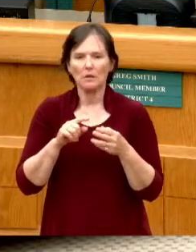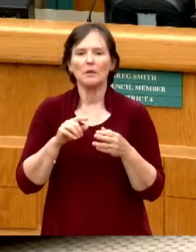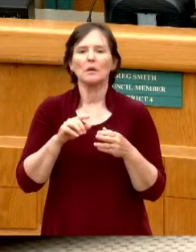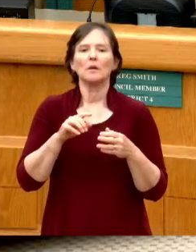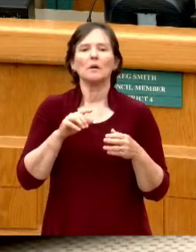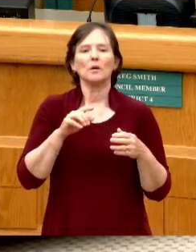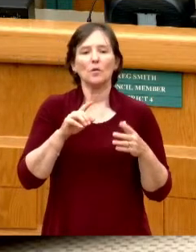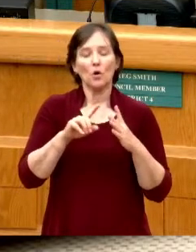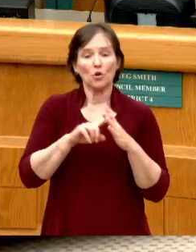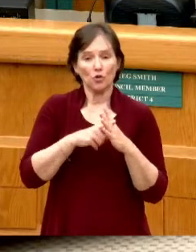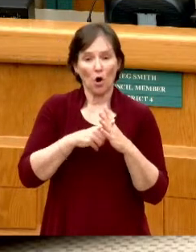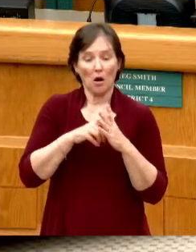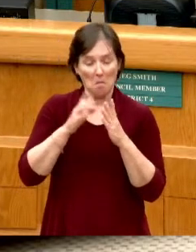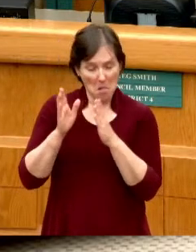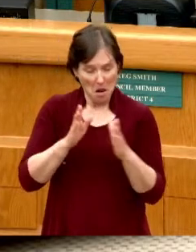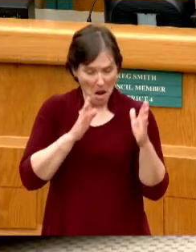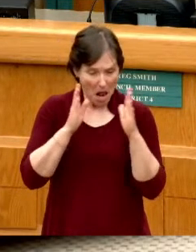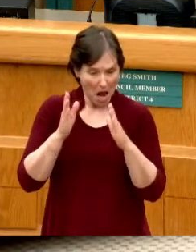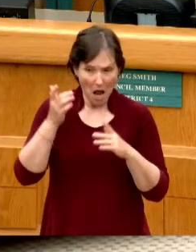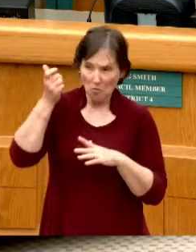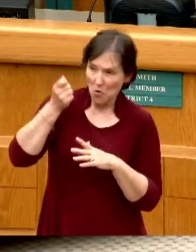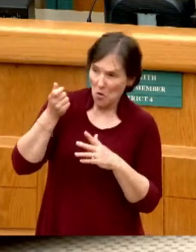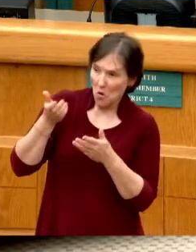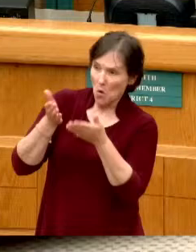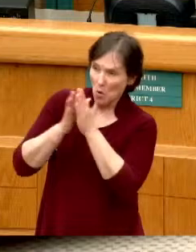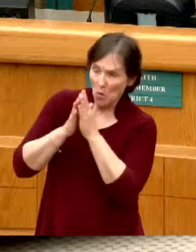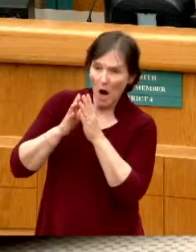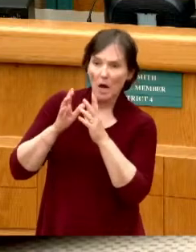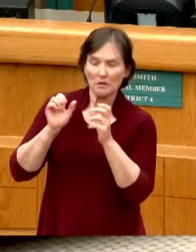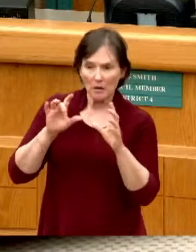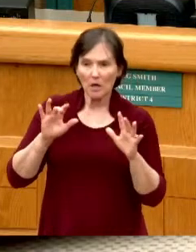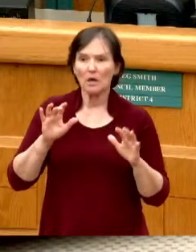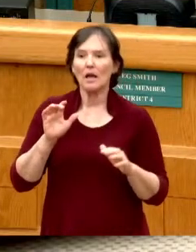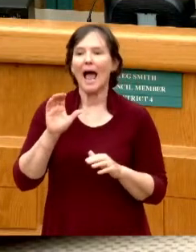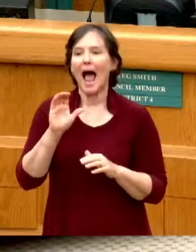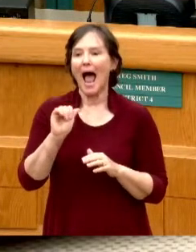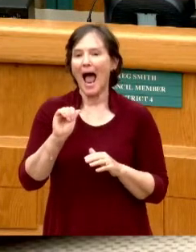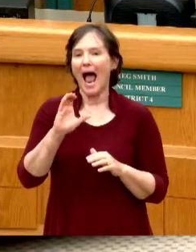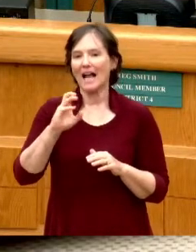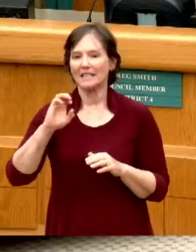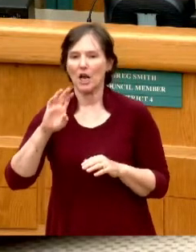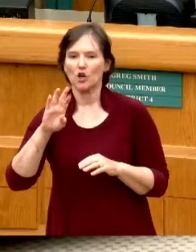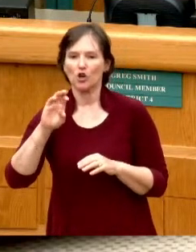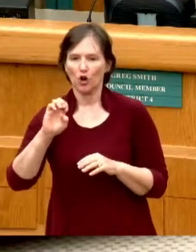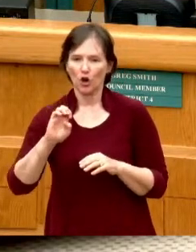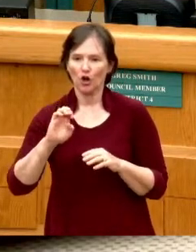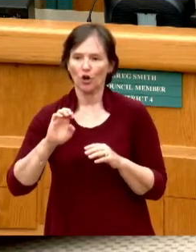million. And for that, we say thank you to Accenture.